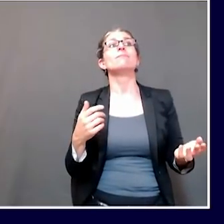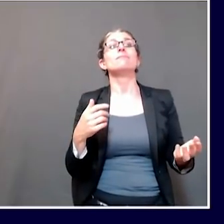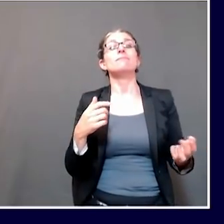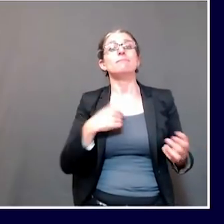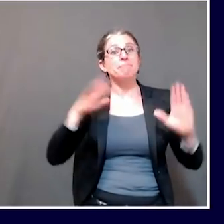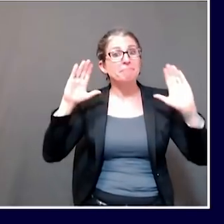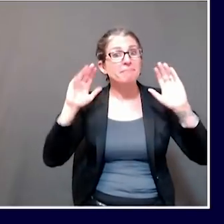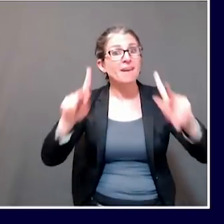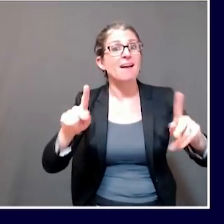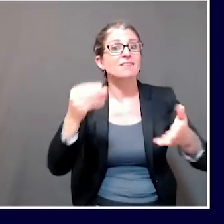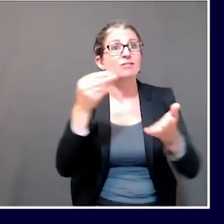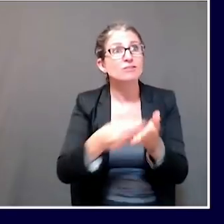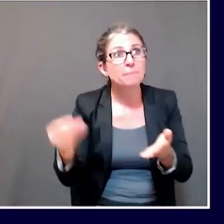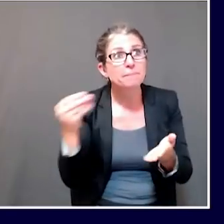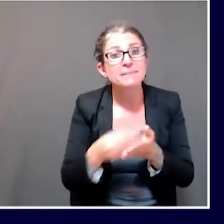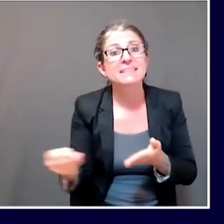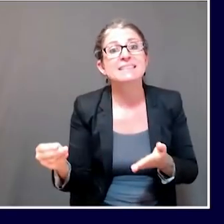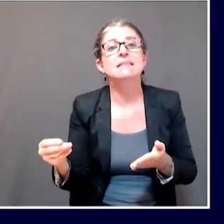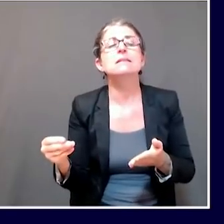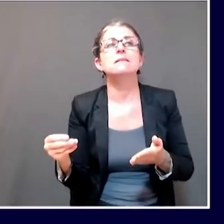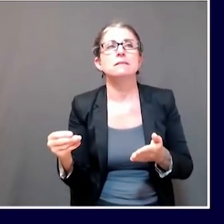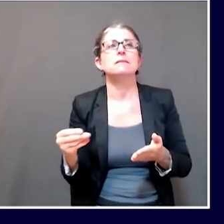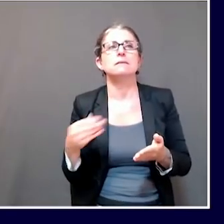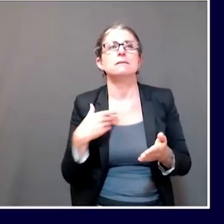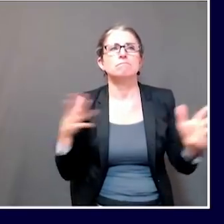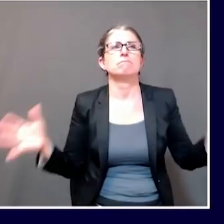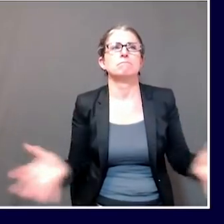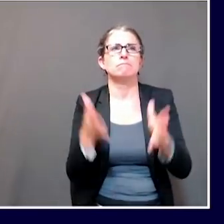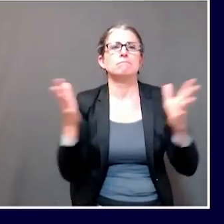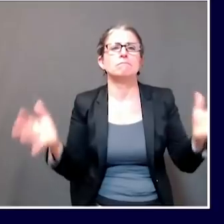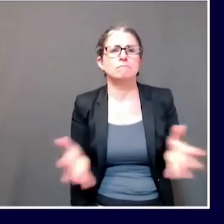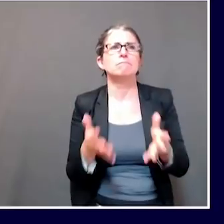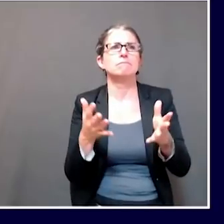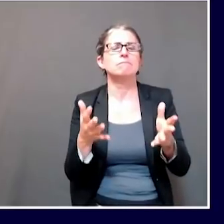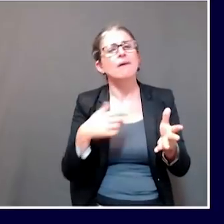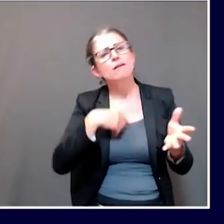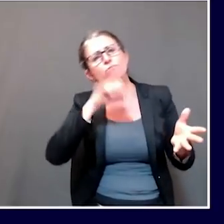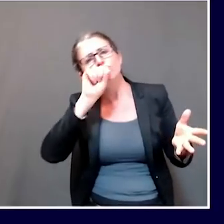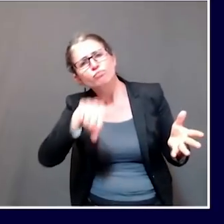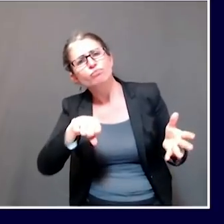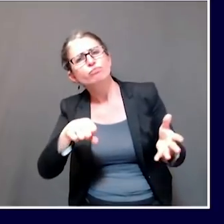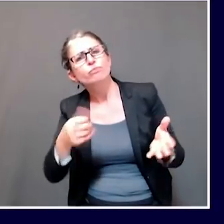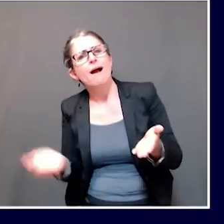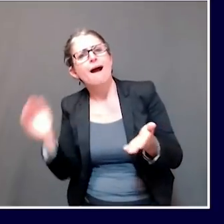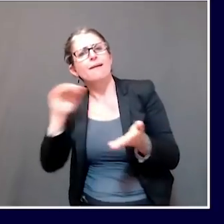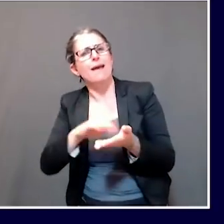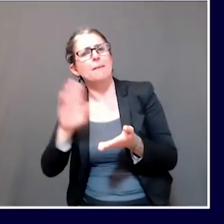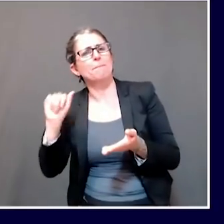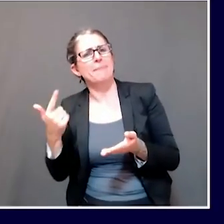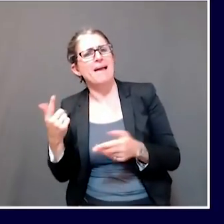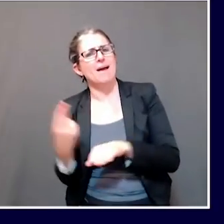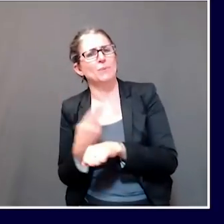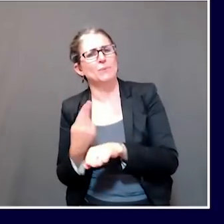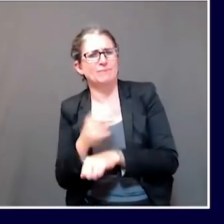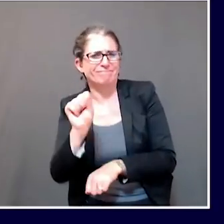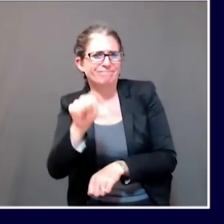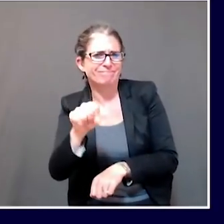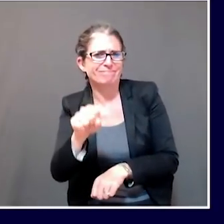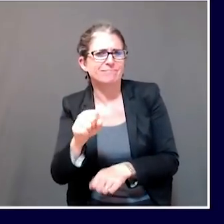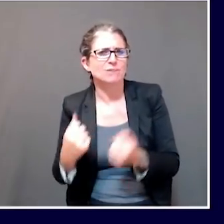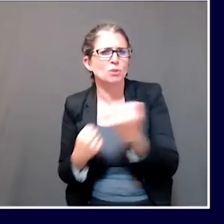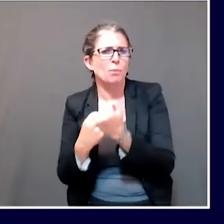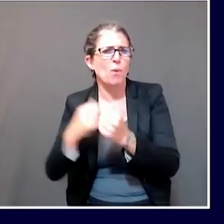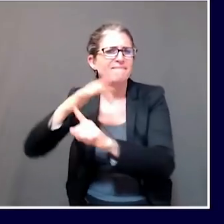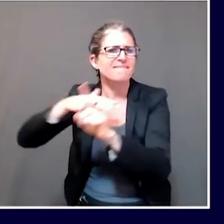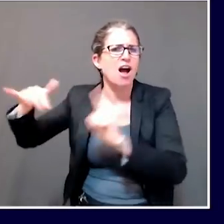out for shopping to use their own reusable cloth or heavy-duty plastic bags. And to the extent folks are worried about